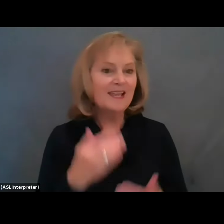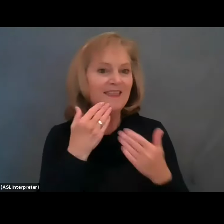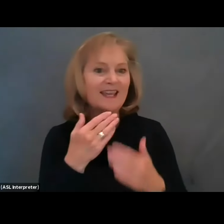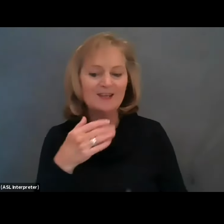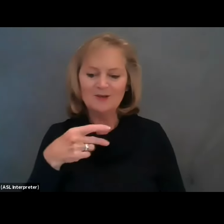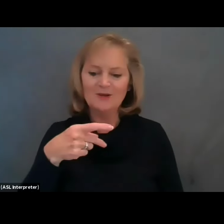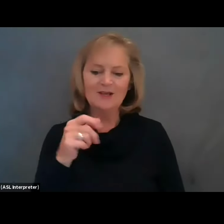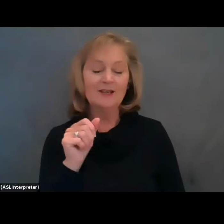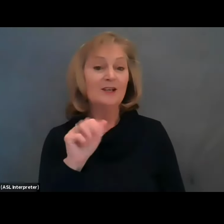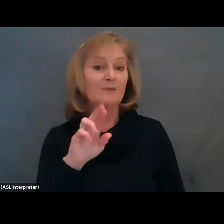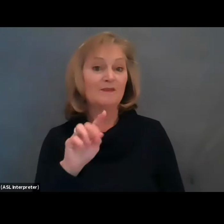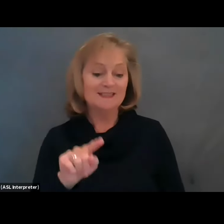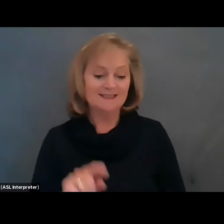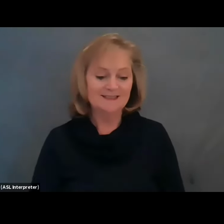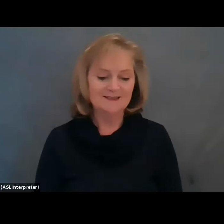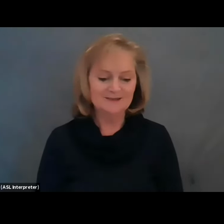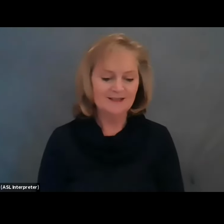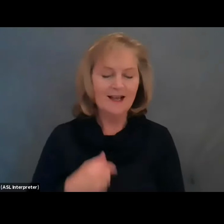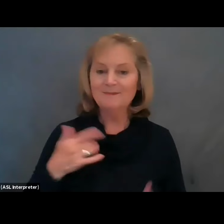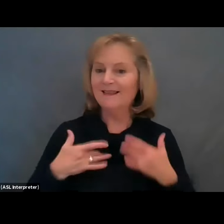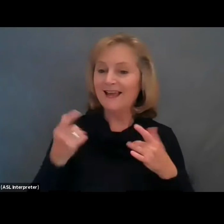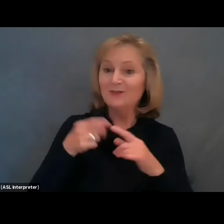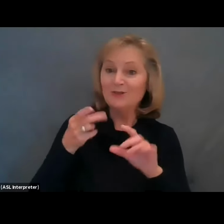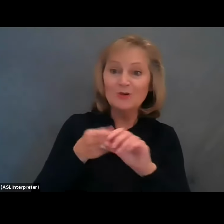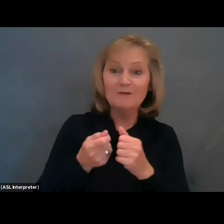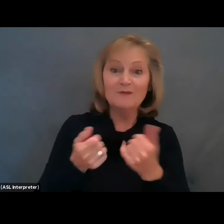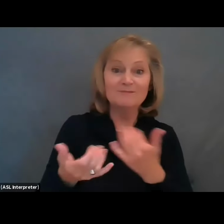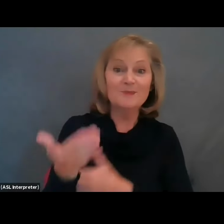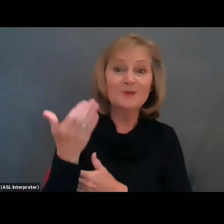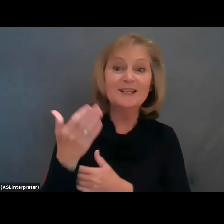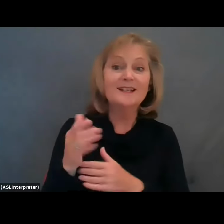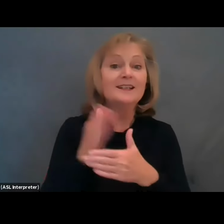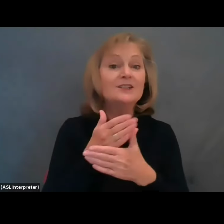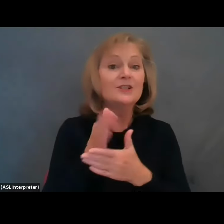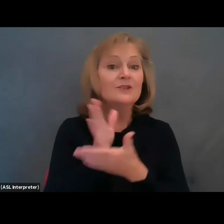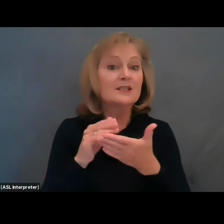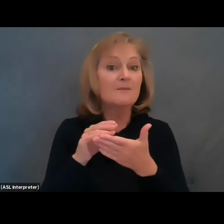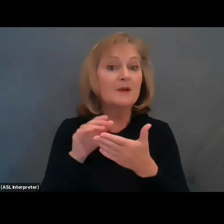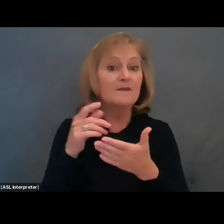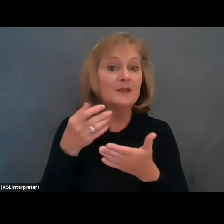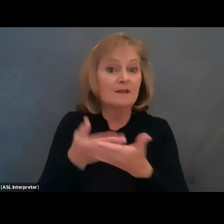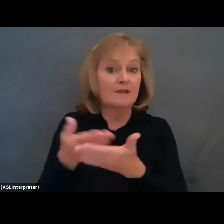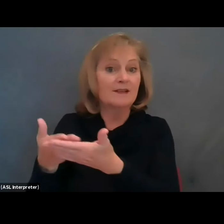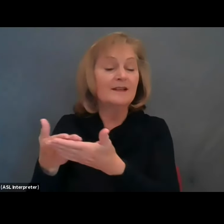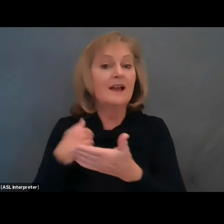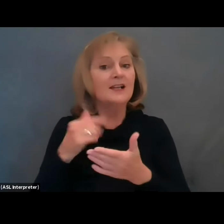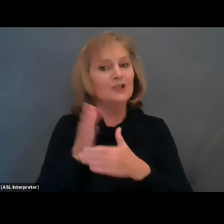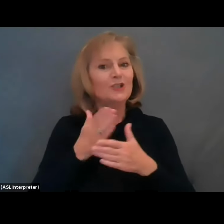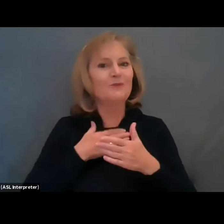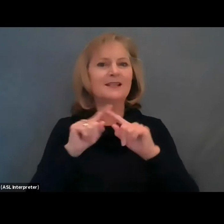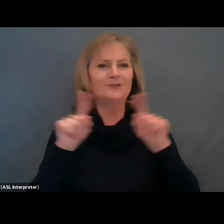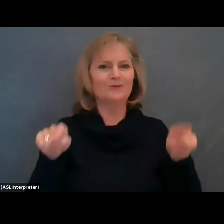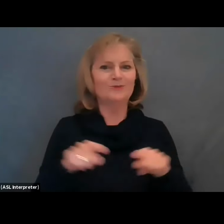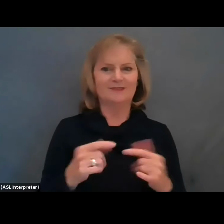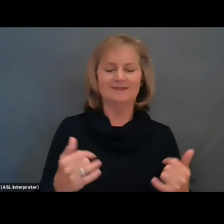Parvez. I'm delighted to join everybody this morning and share some of the findings. I'm going to go ahead and share my screen